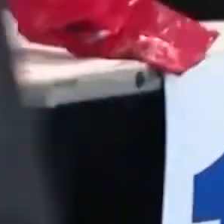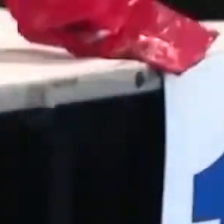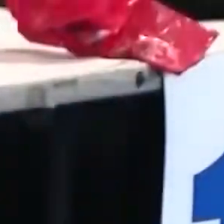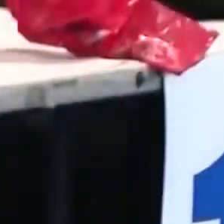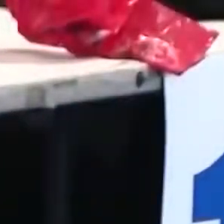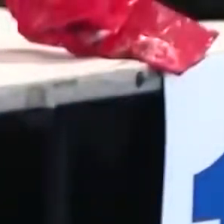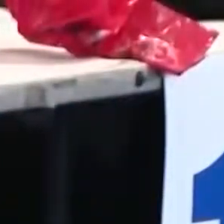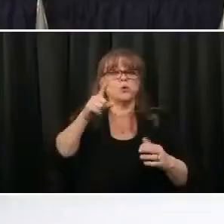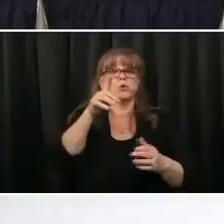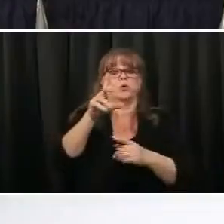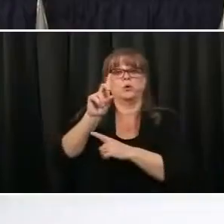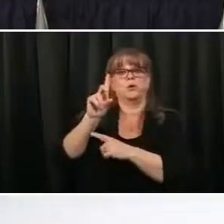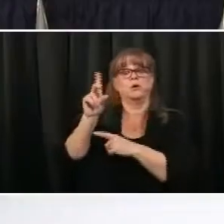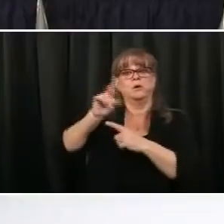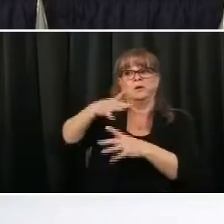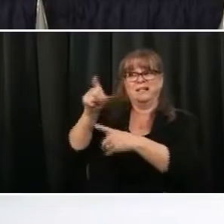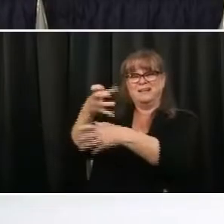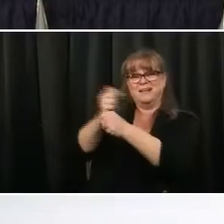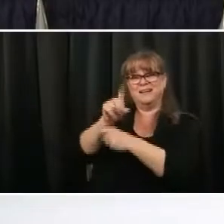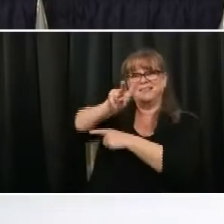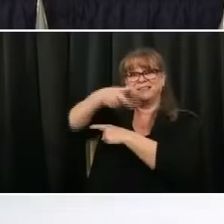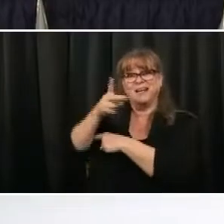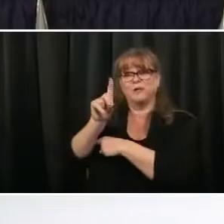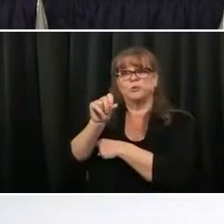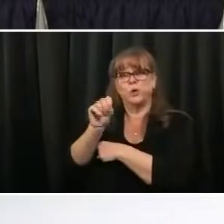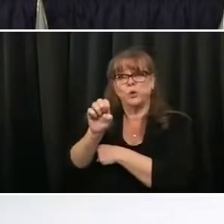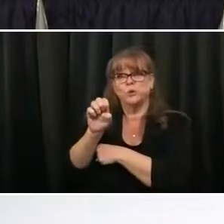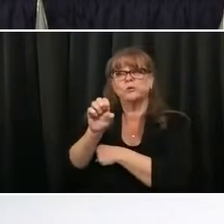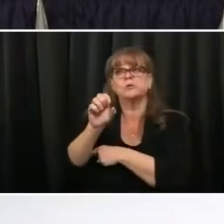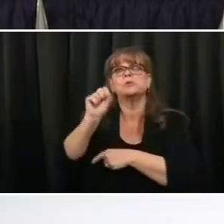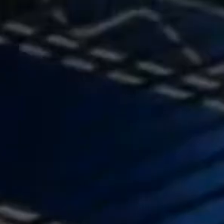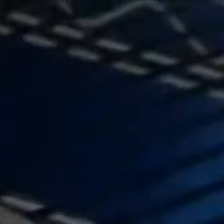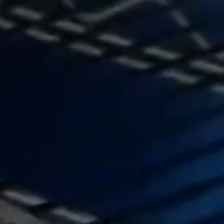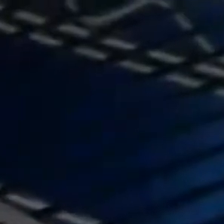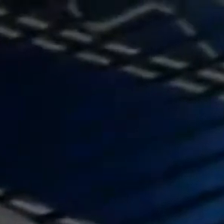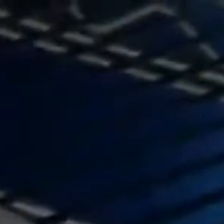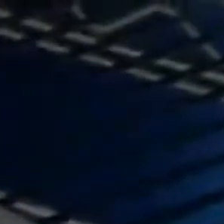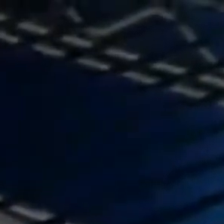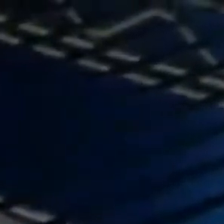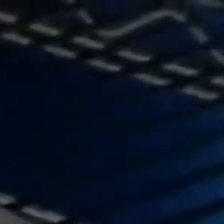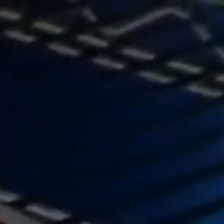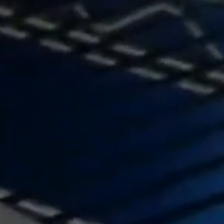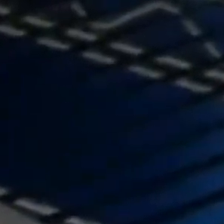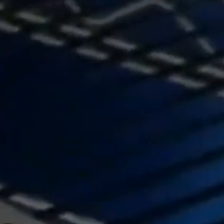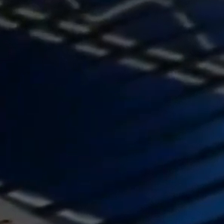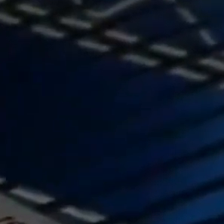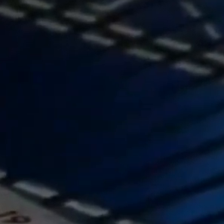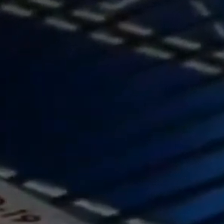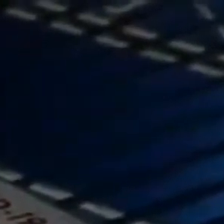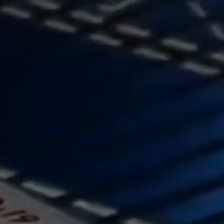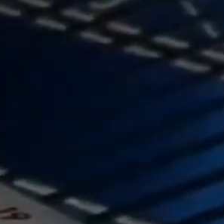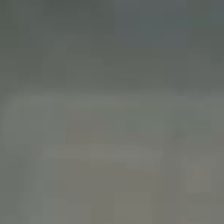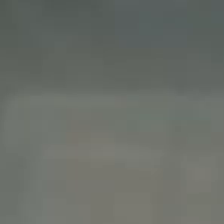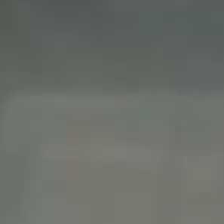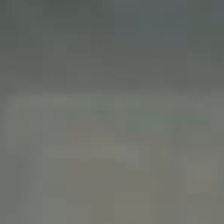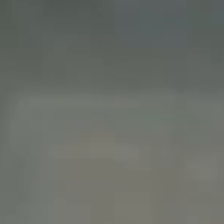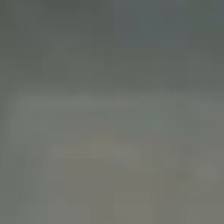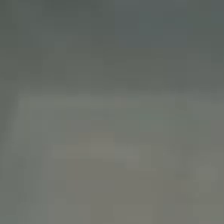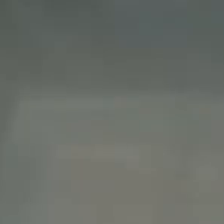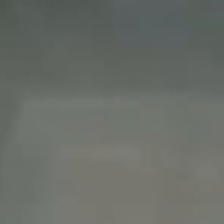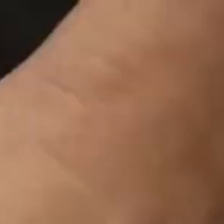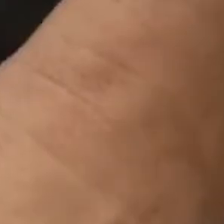Warp Speed. I was informed by General Perna today that there is no Federal Reserve of doses. The Trump administration had said doses were being held in